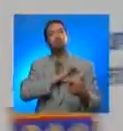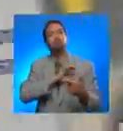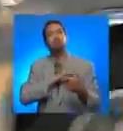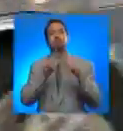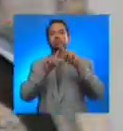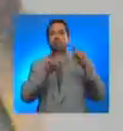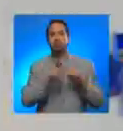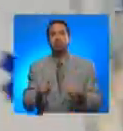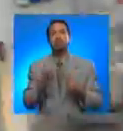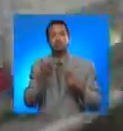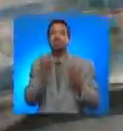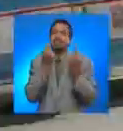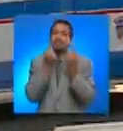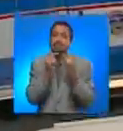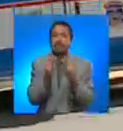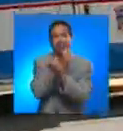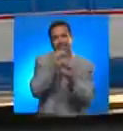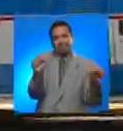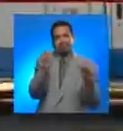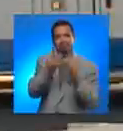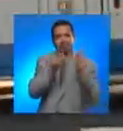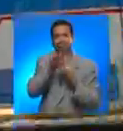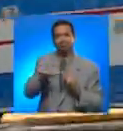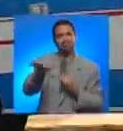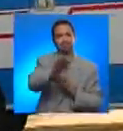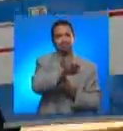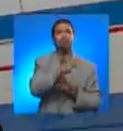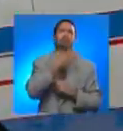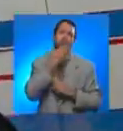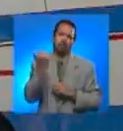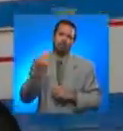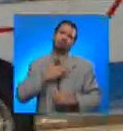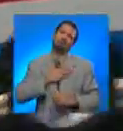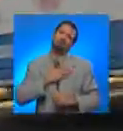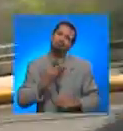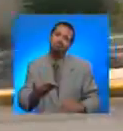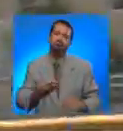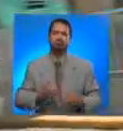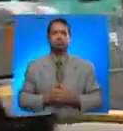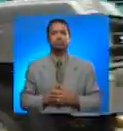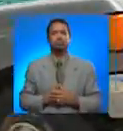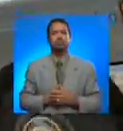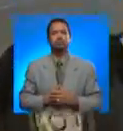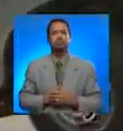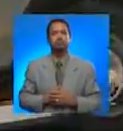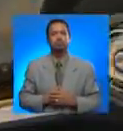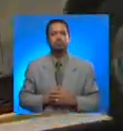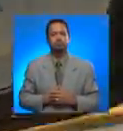and other organizations will try to save your life. Give them your utmost support.